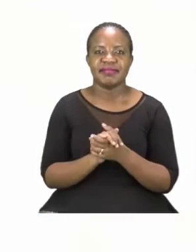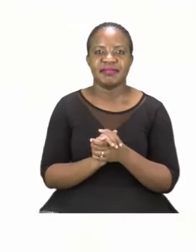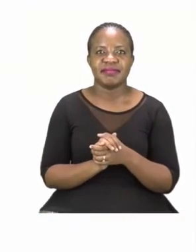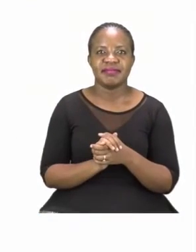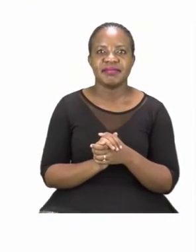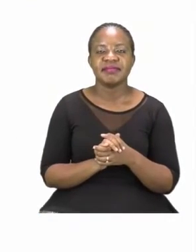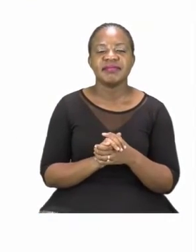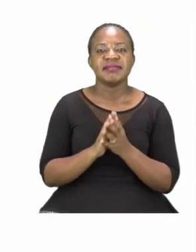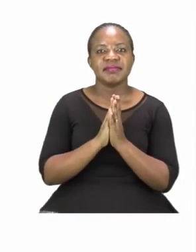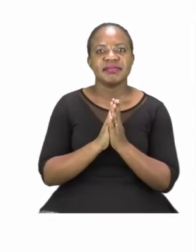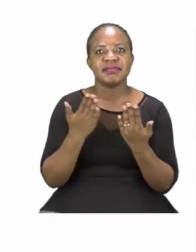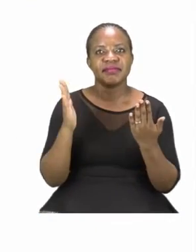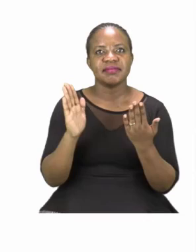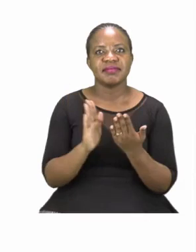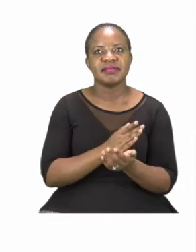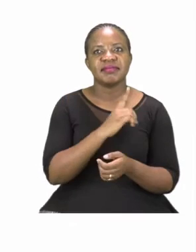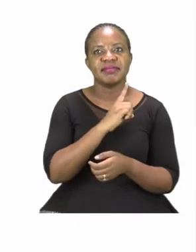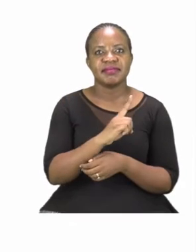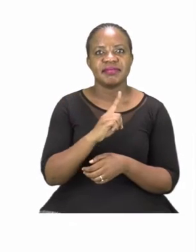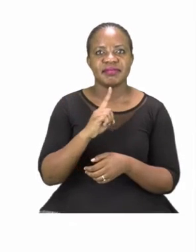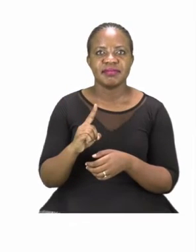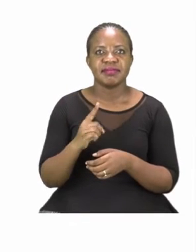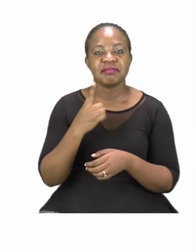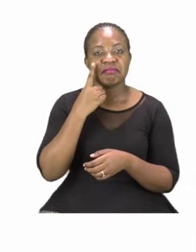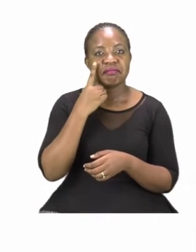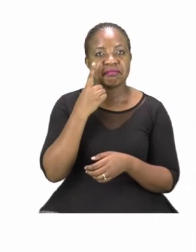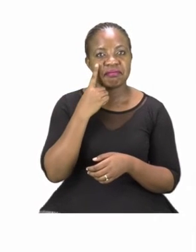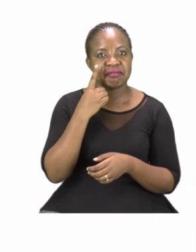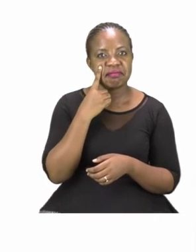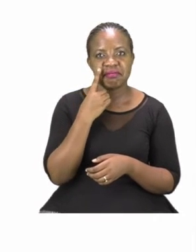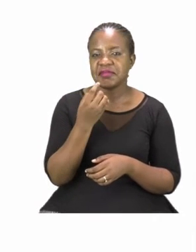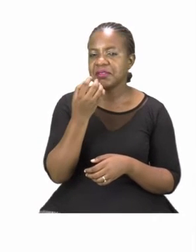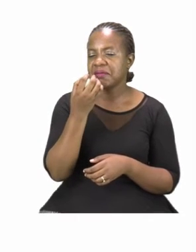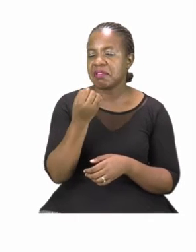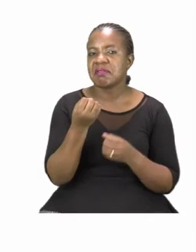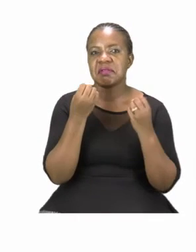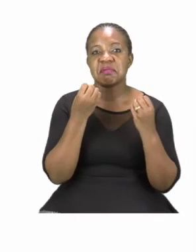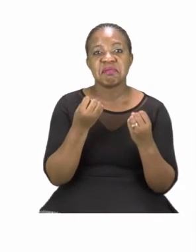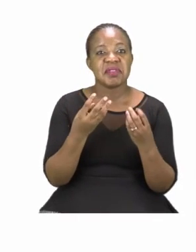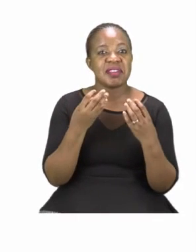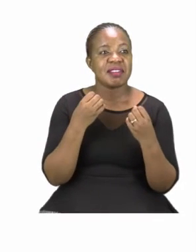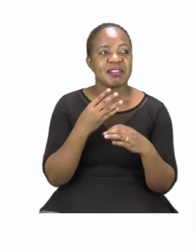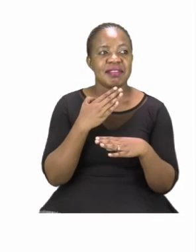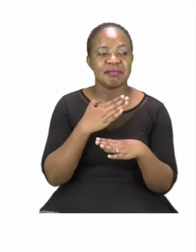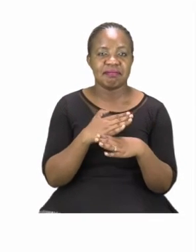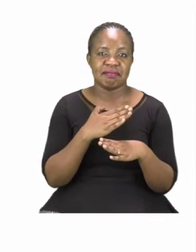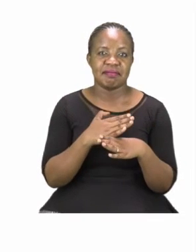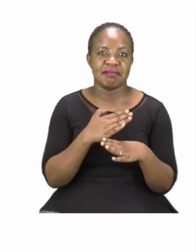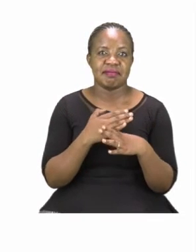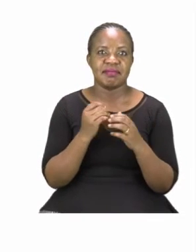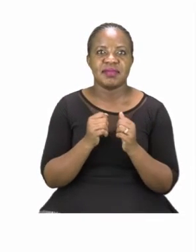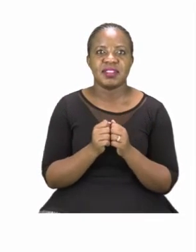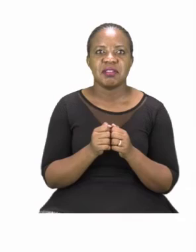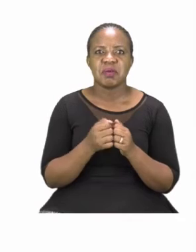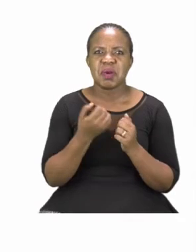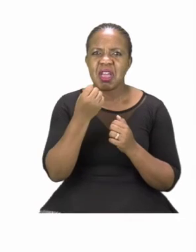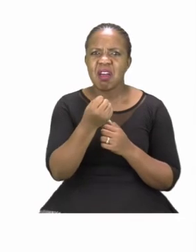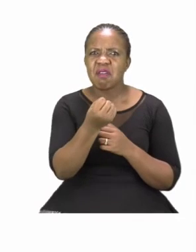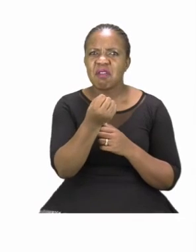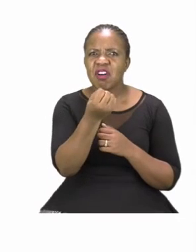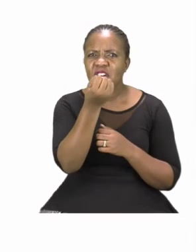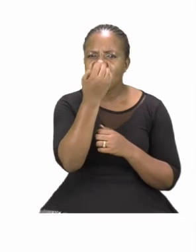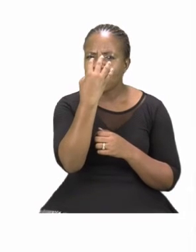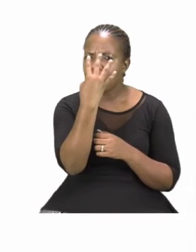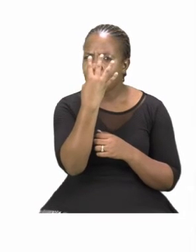page 11, we are seeing that we have a lot of tasks to do. In fact, 4 of them.